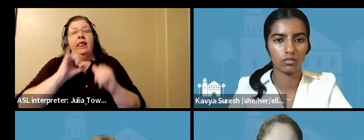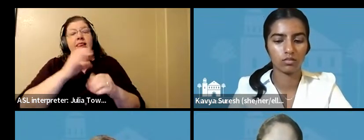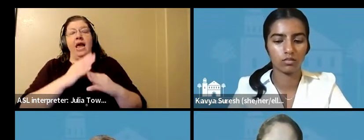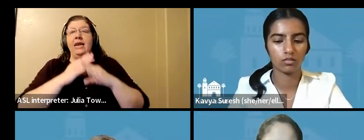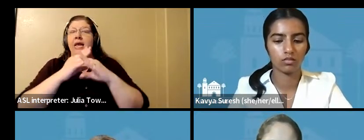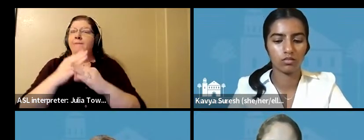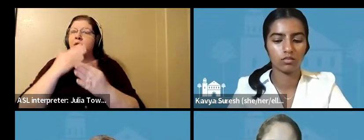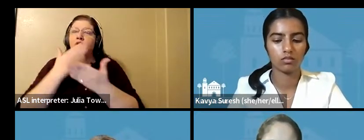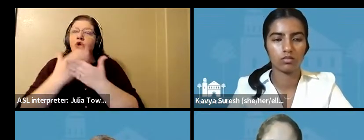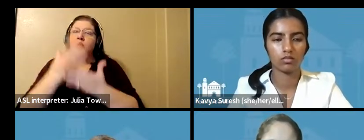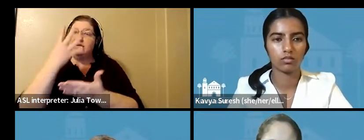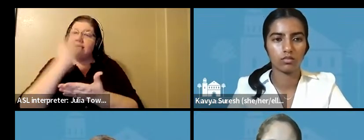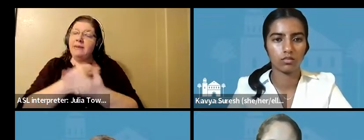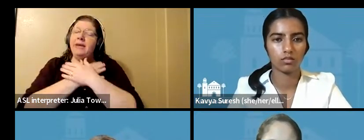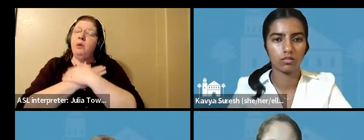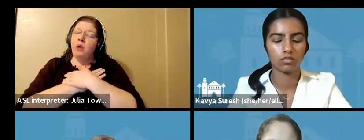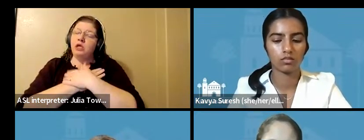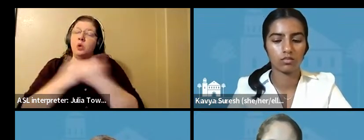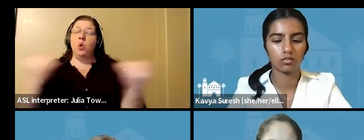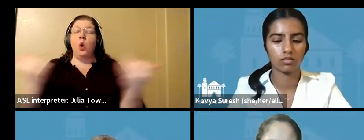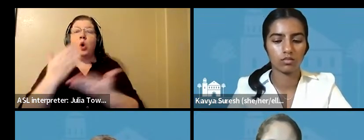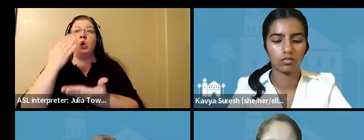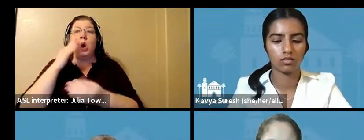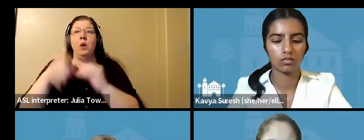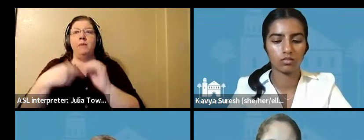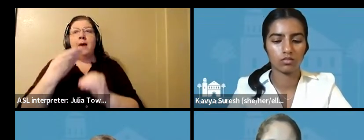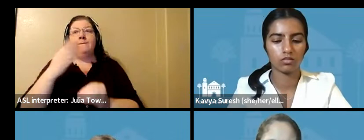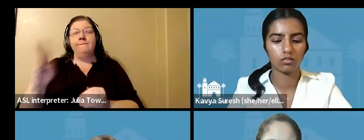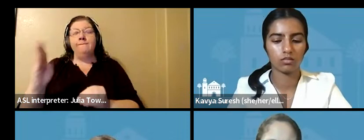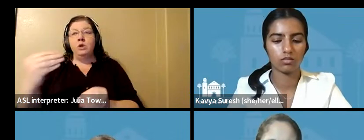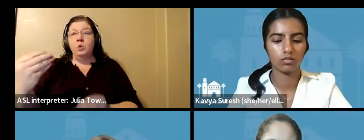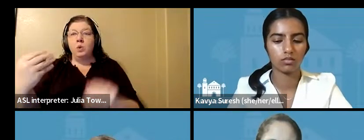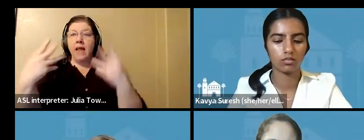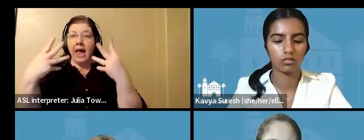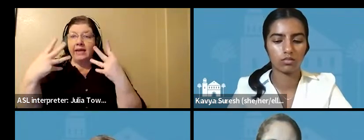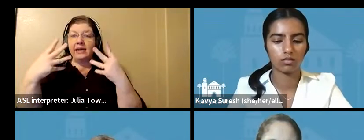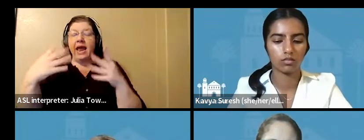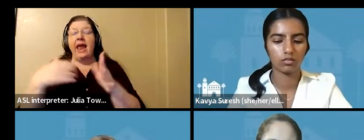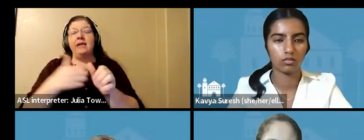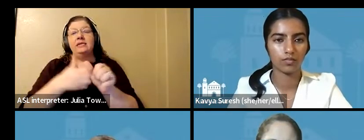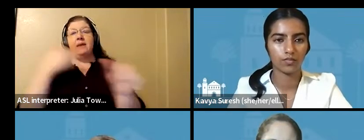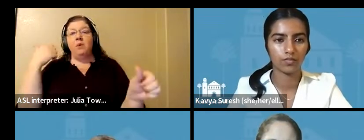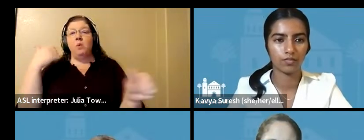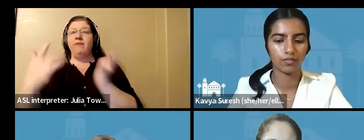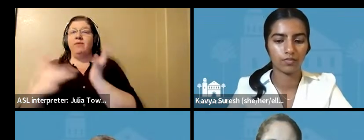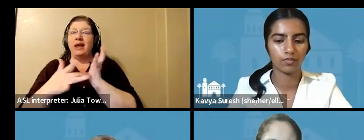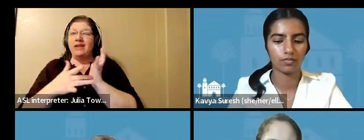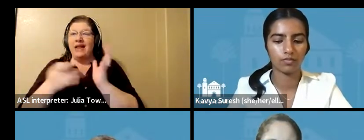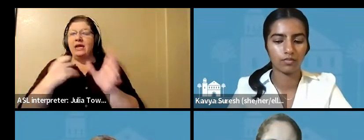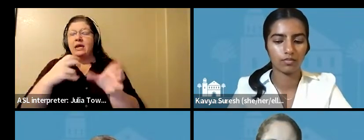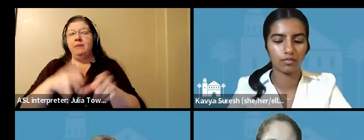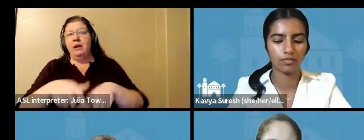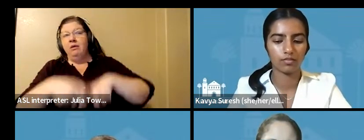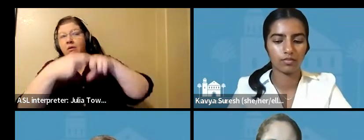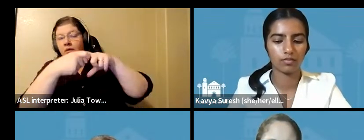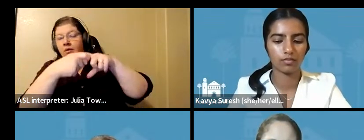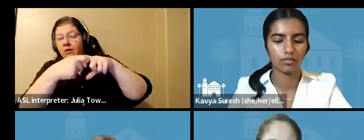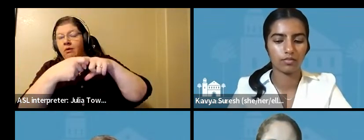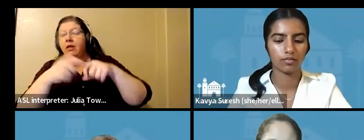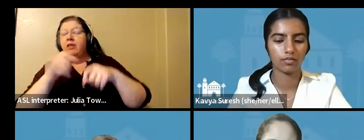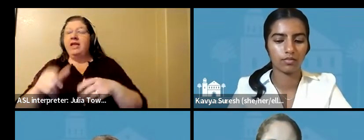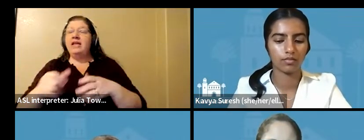good resting. We all know about blue light, stepping away from technology, and these devices, as we've commented before, are made to